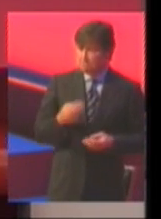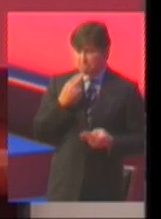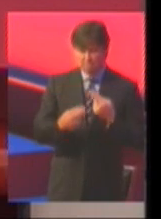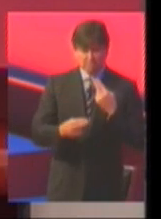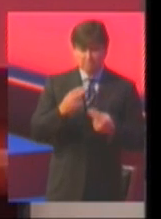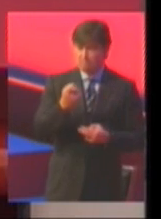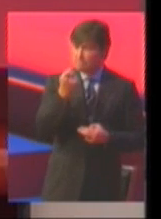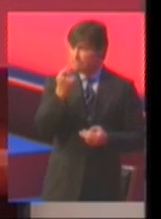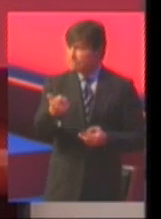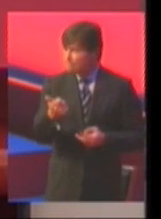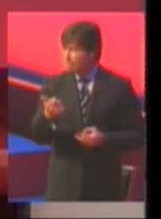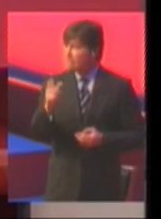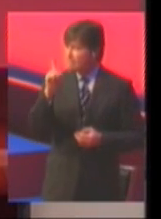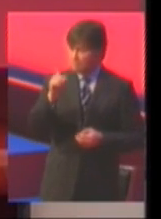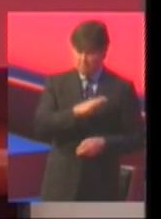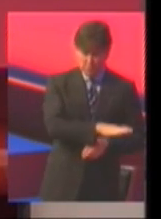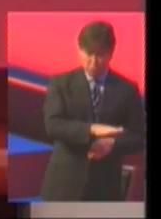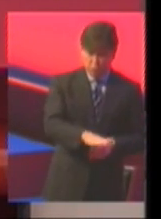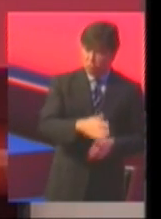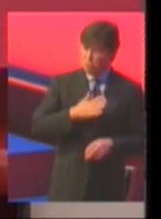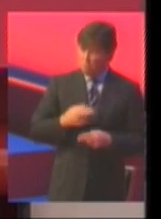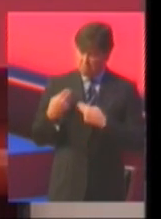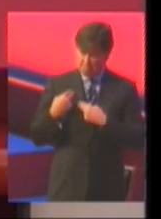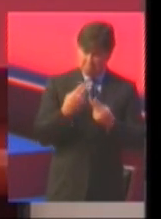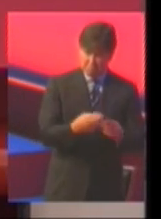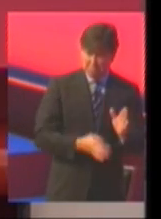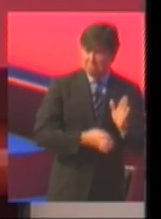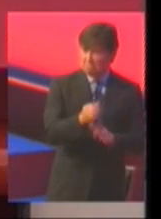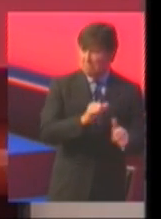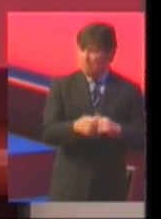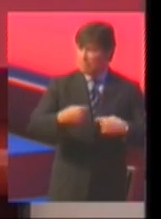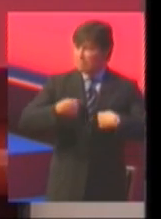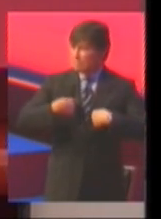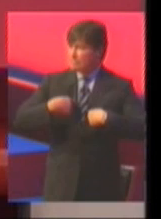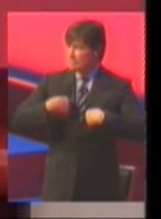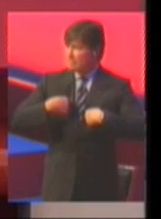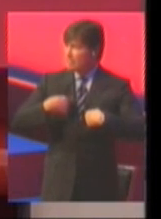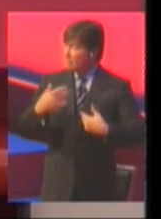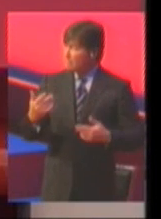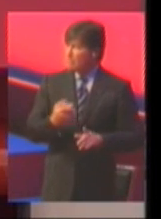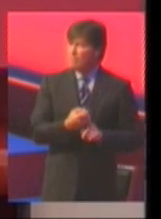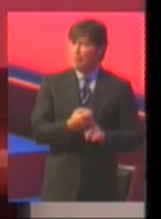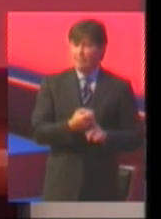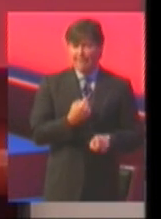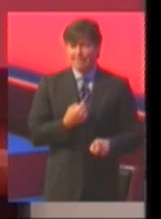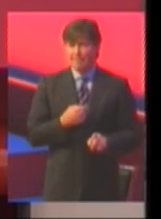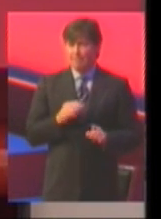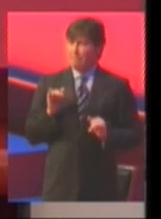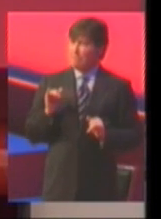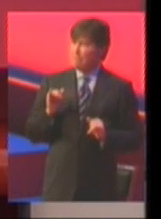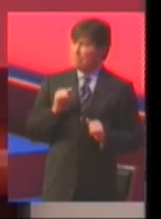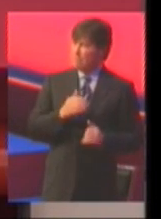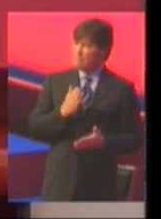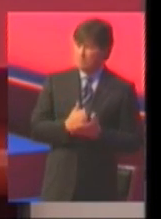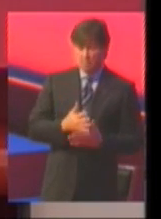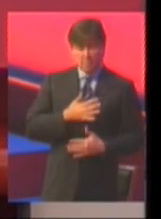little, but we want our children to do better than ourselves." Conference, that answer, the extraordinary eloquence of that